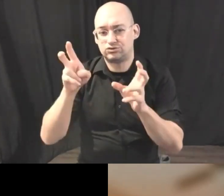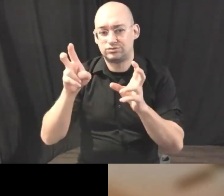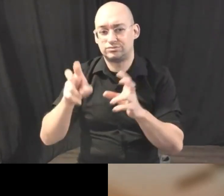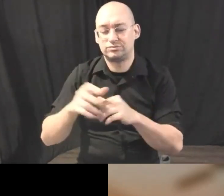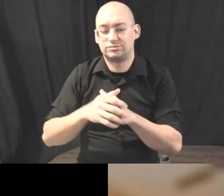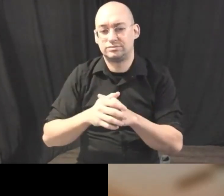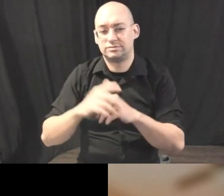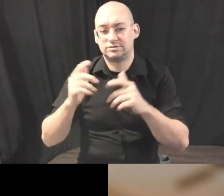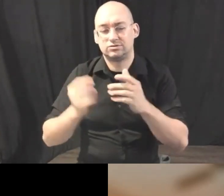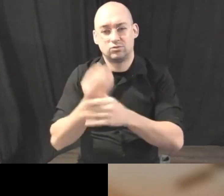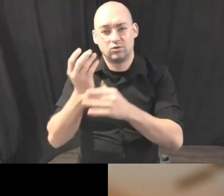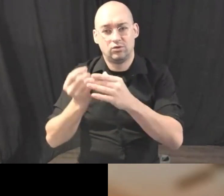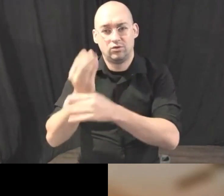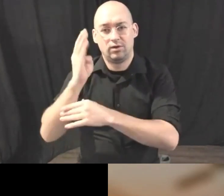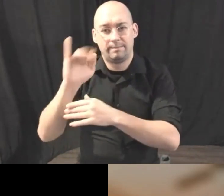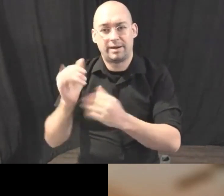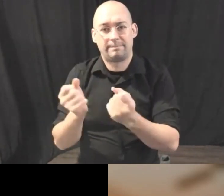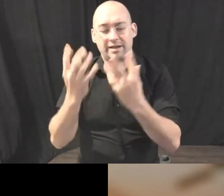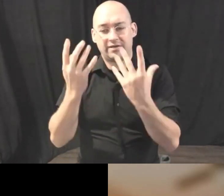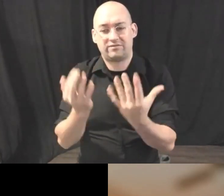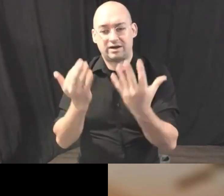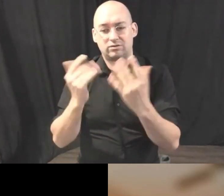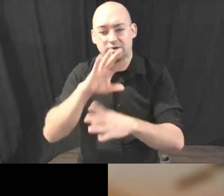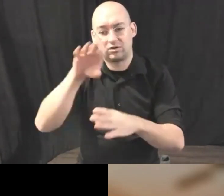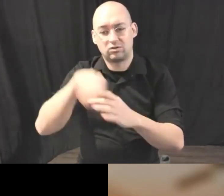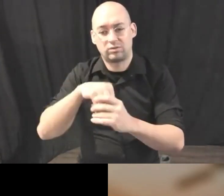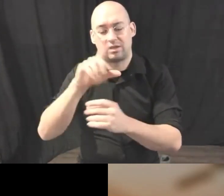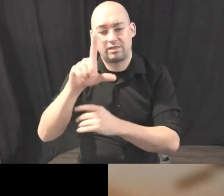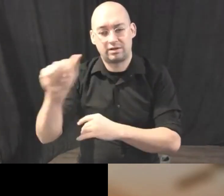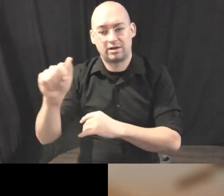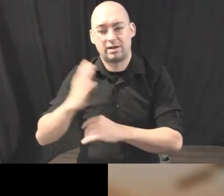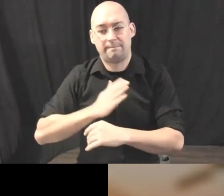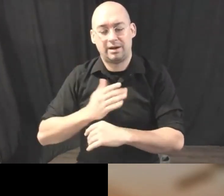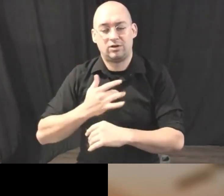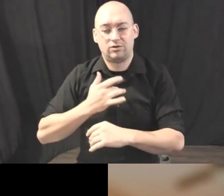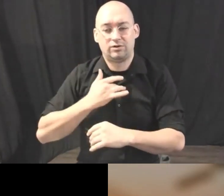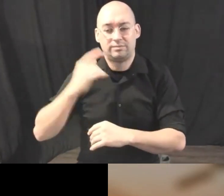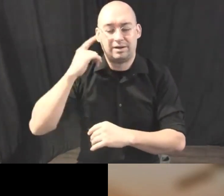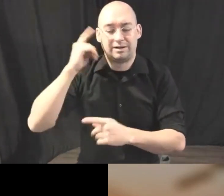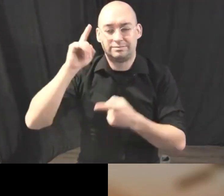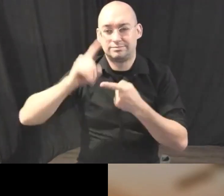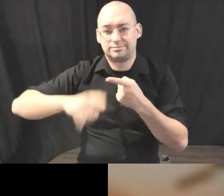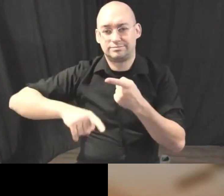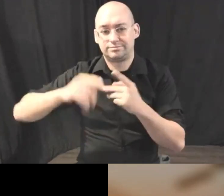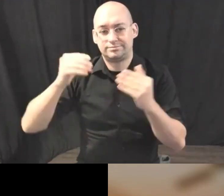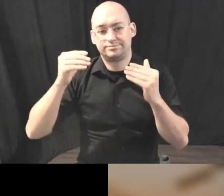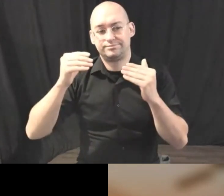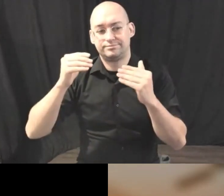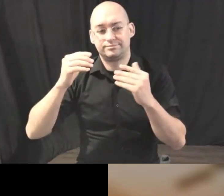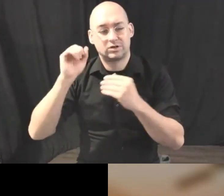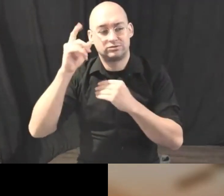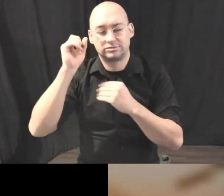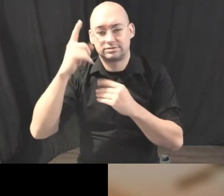compounded now by multiple fires, including LA. My heart and mind cannot even wrap around